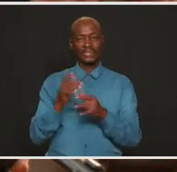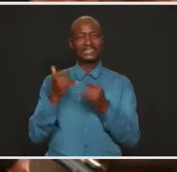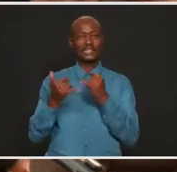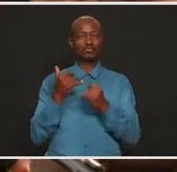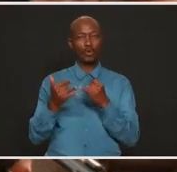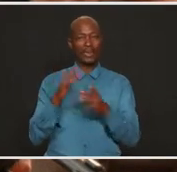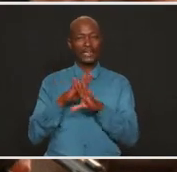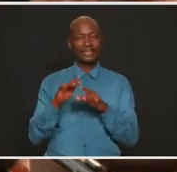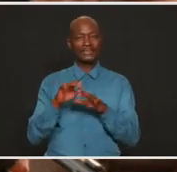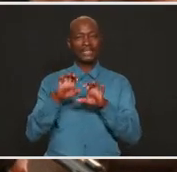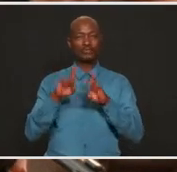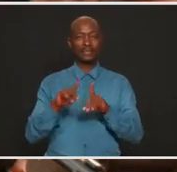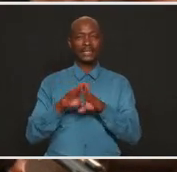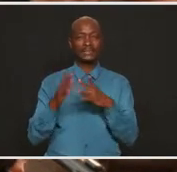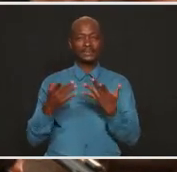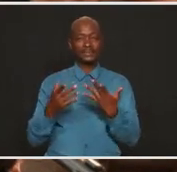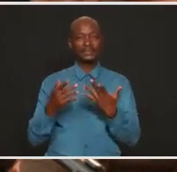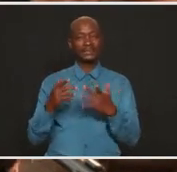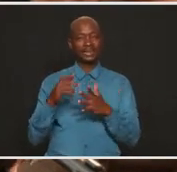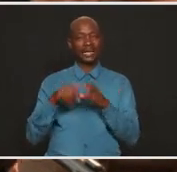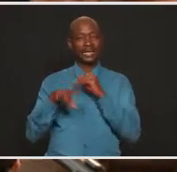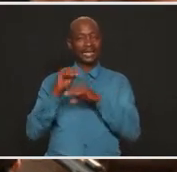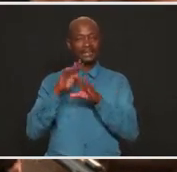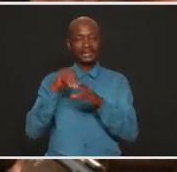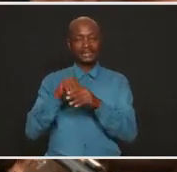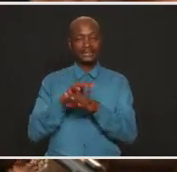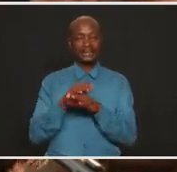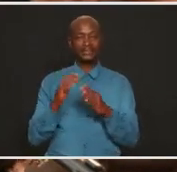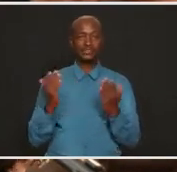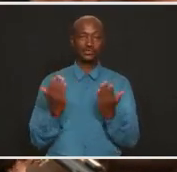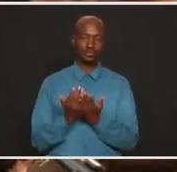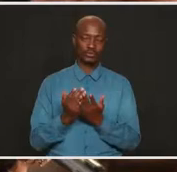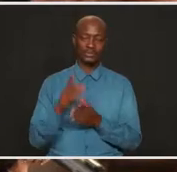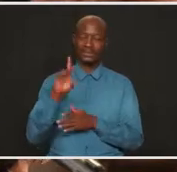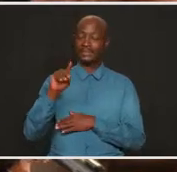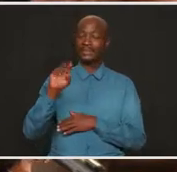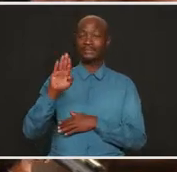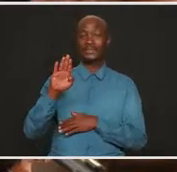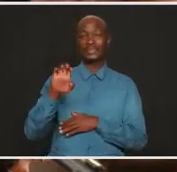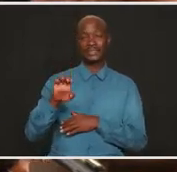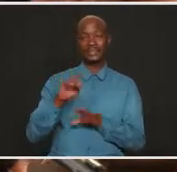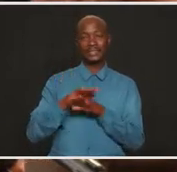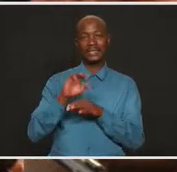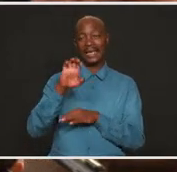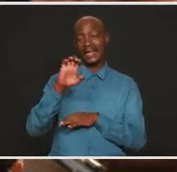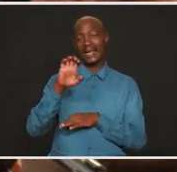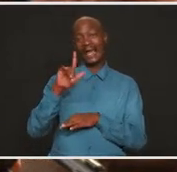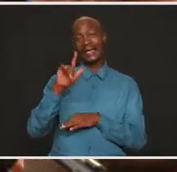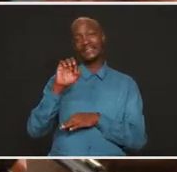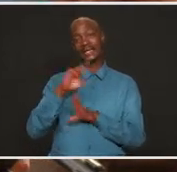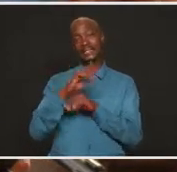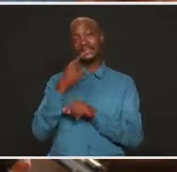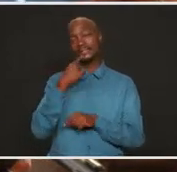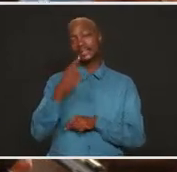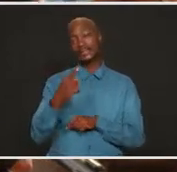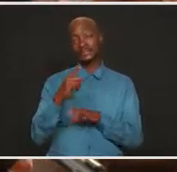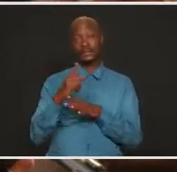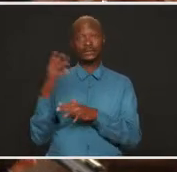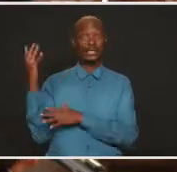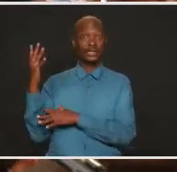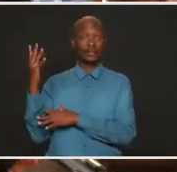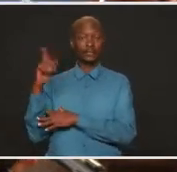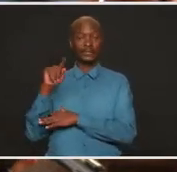education and scripted lesson plans on schools the dbe spokesperson Elijah mslanger said in the